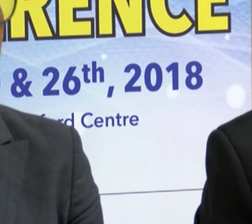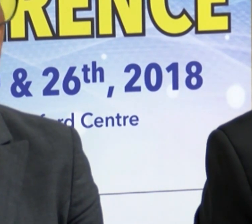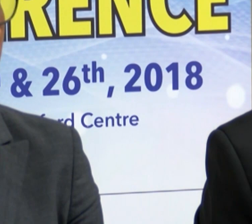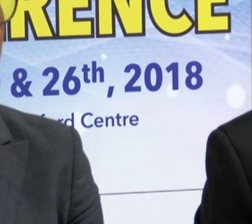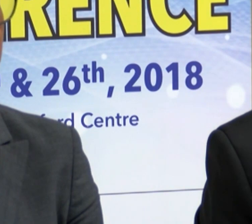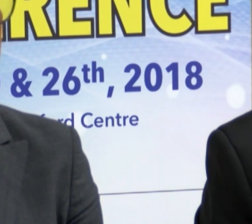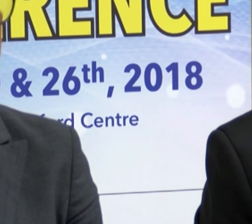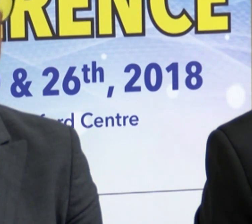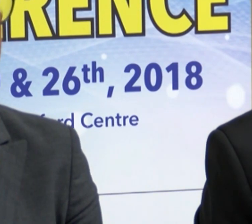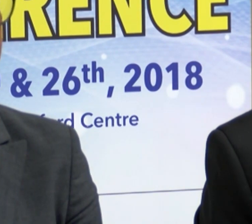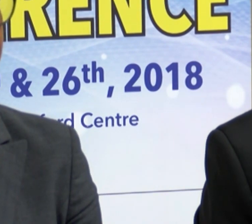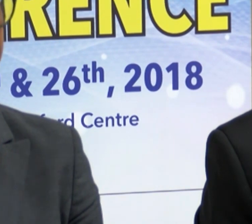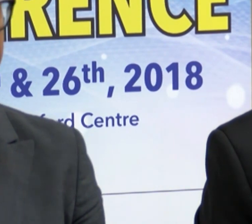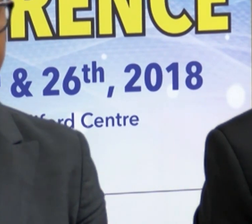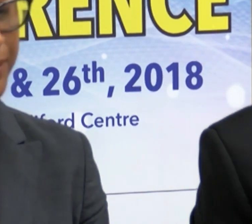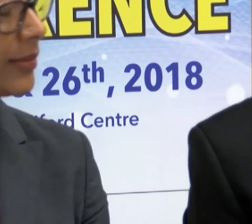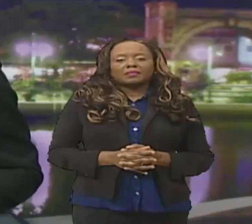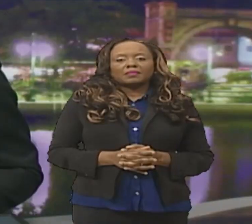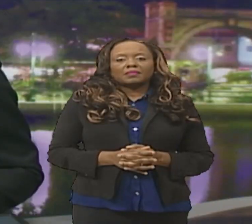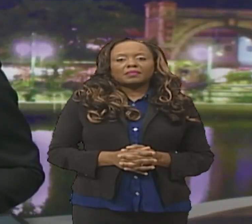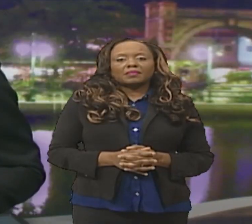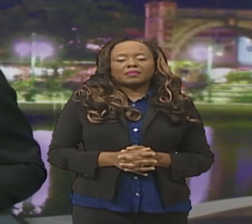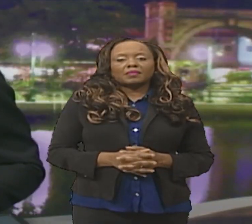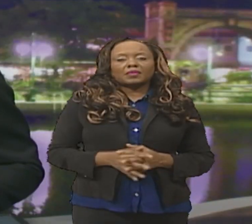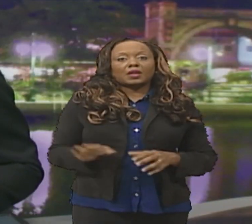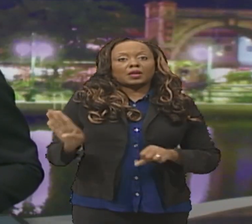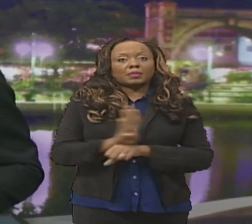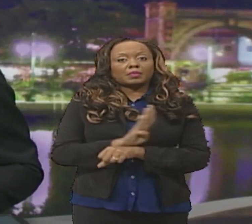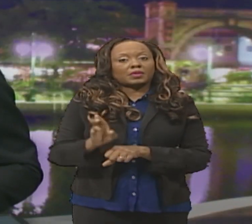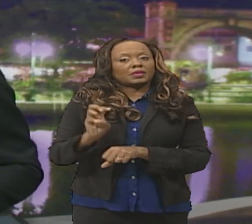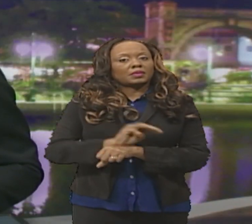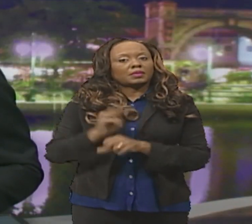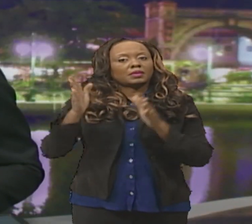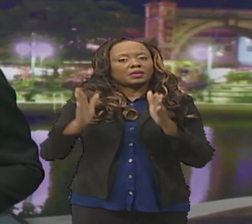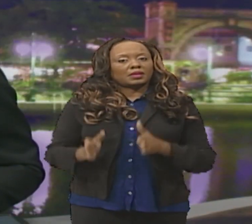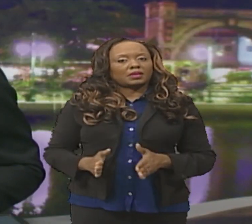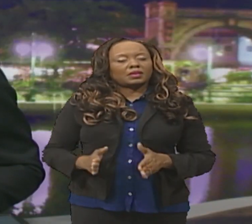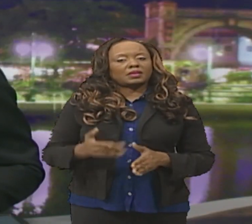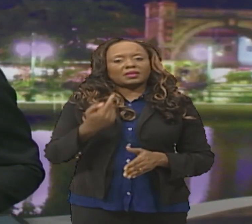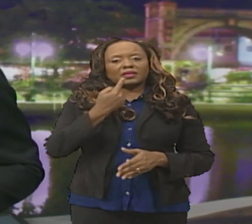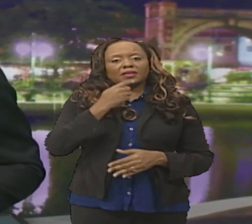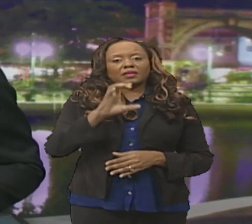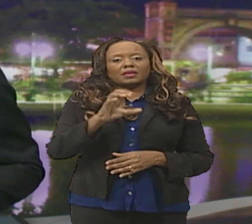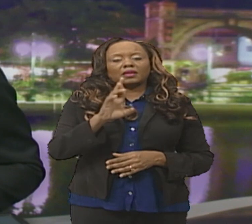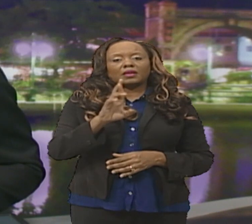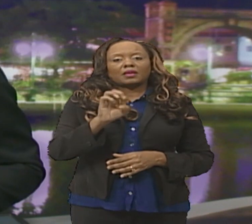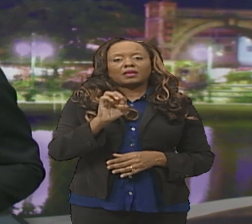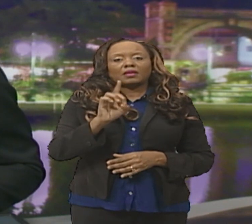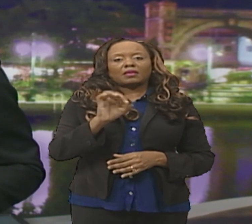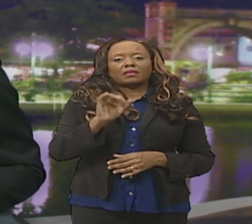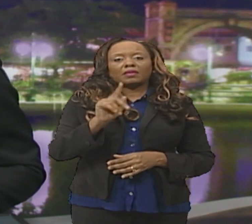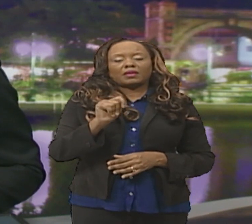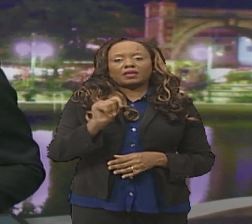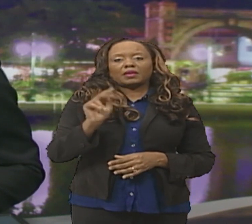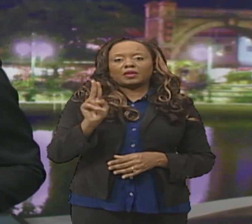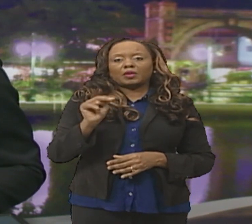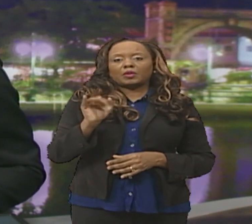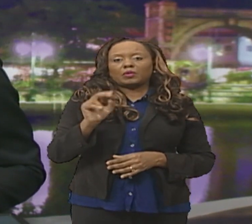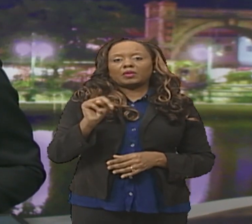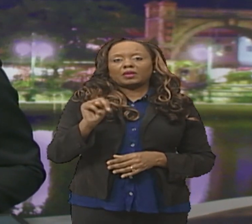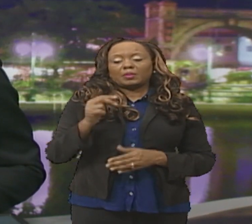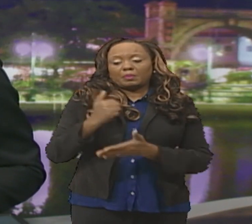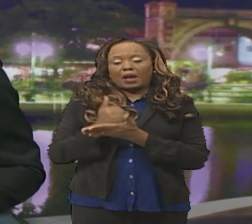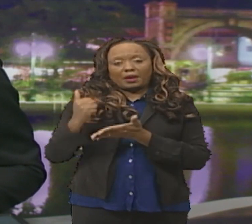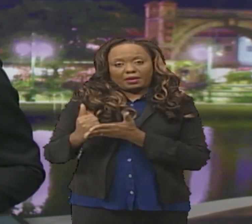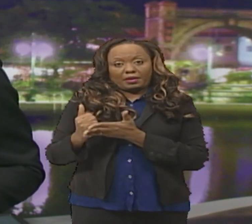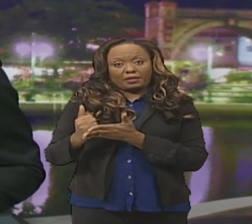foster all of those aims. In other news, Commerce Minister Dwight Sutherland thinks a credit union bank in Barbados